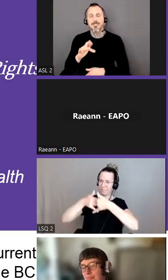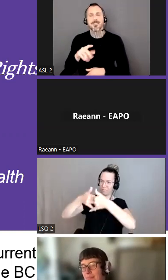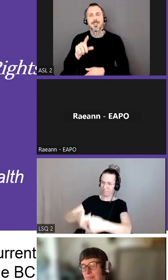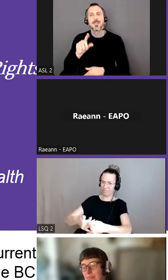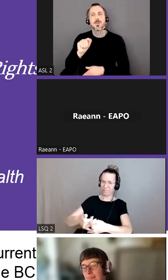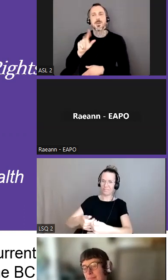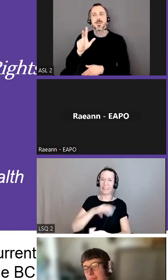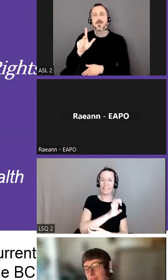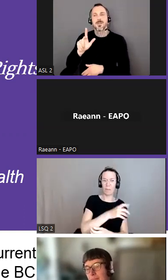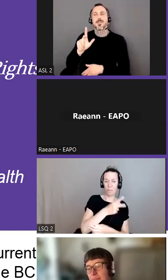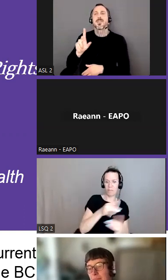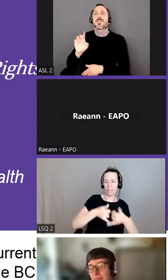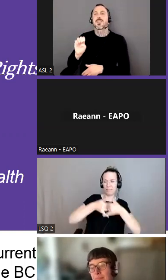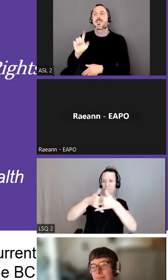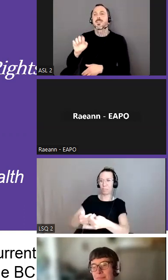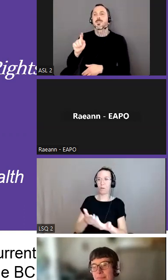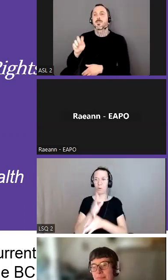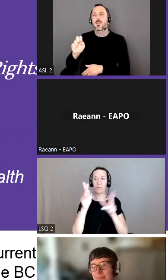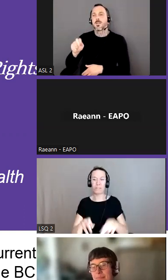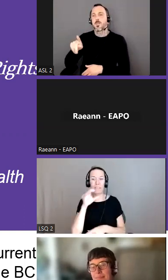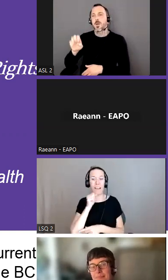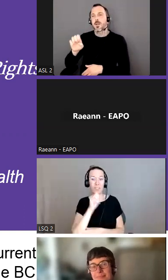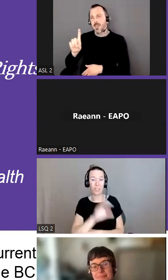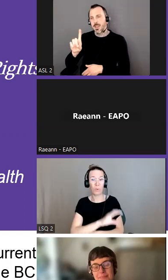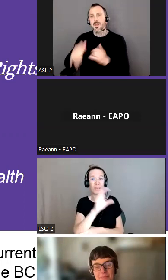Award for Elder Rights in Canada. Over to you.